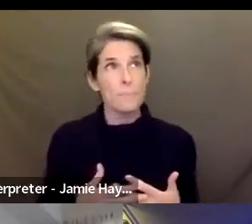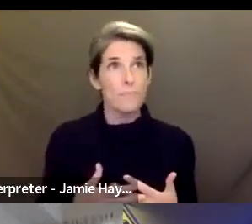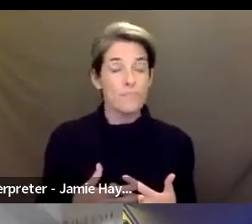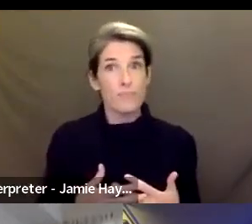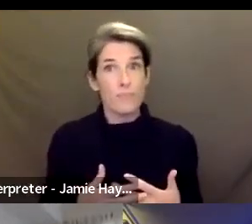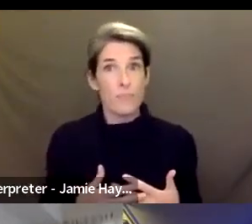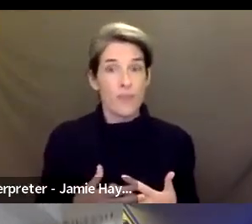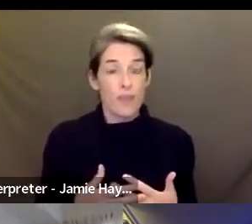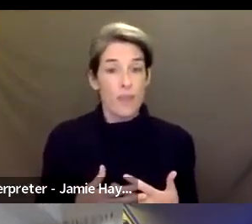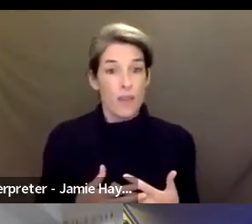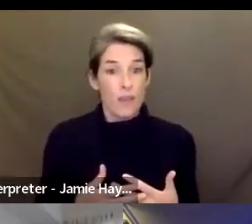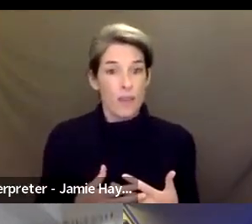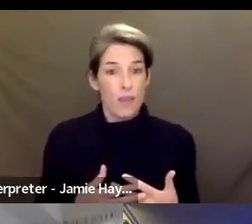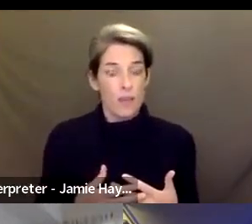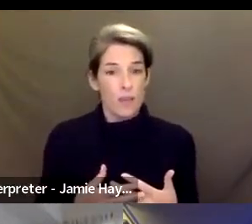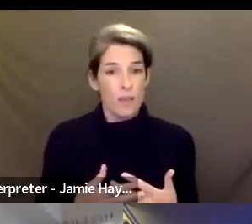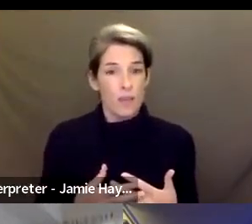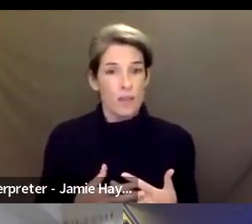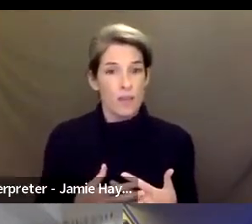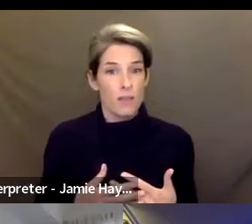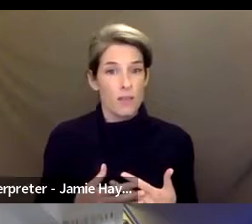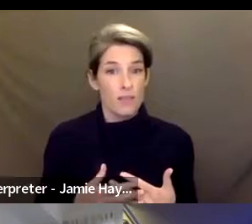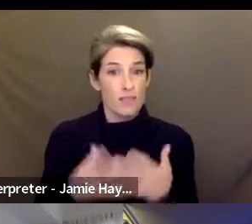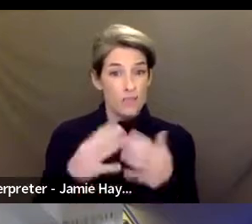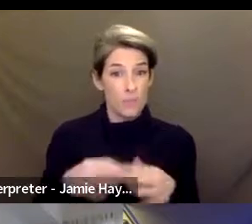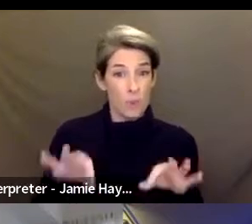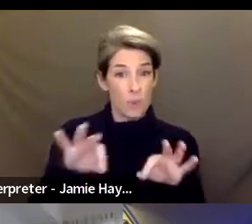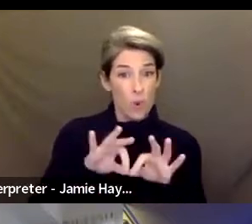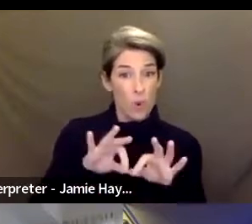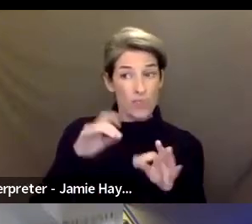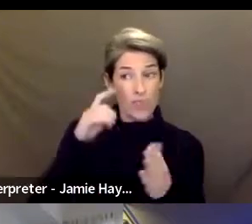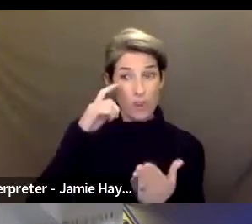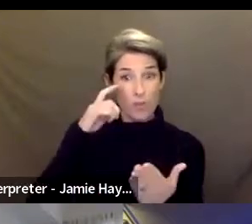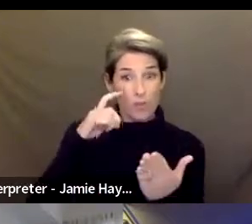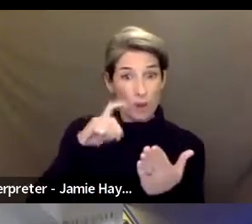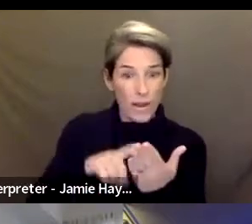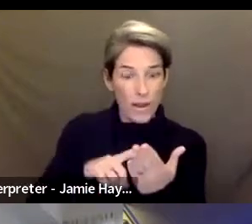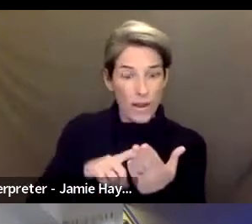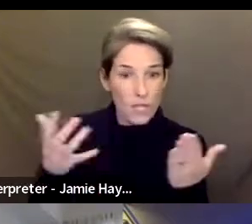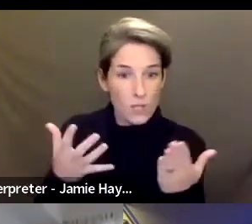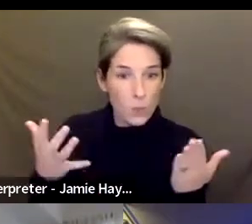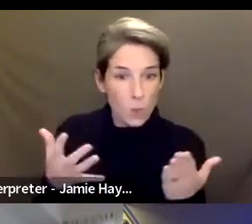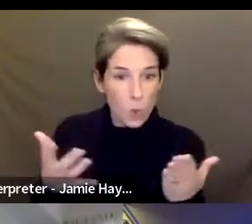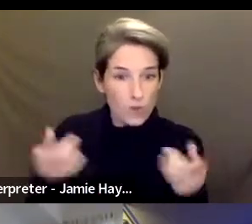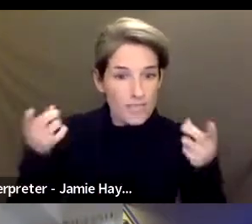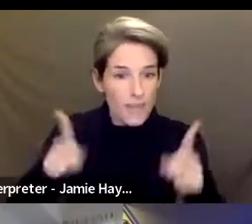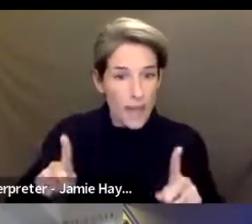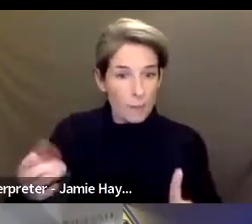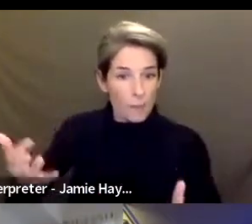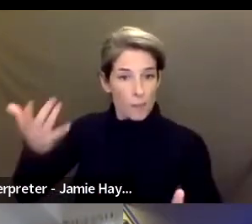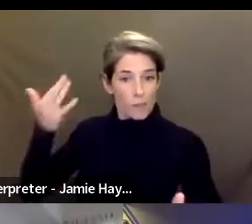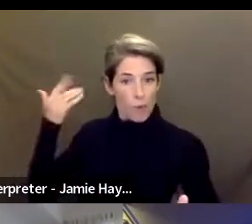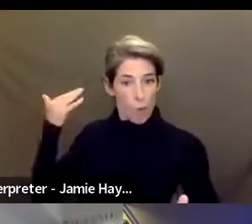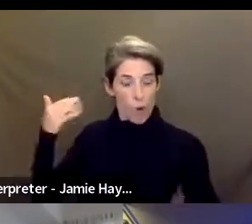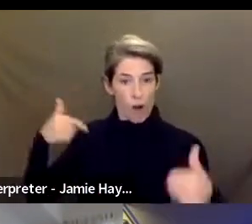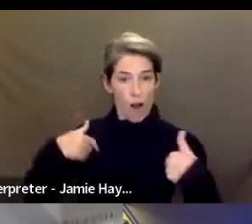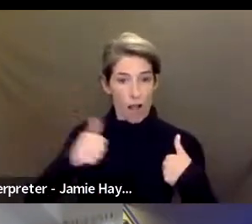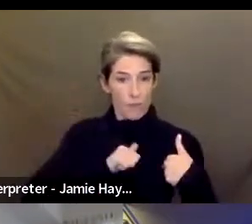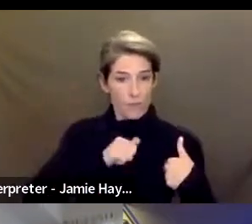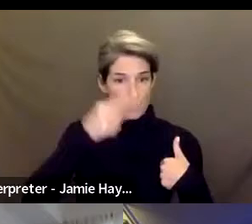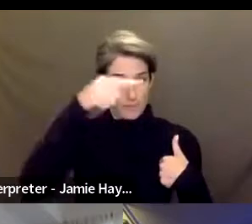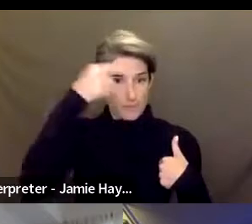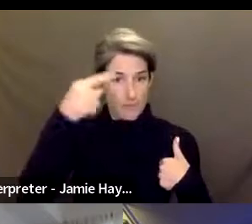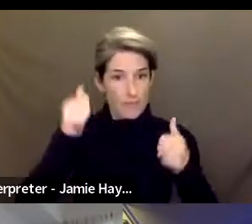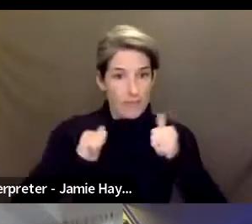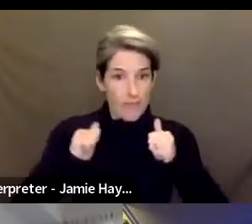is recognizing the way that things were harmful before the pandemic, right? Even as a Black actress, things that